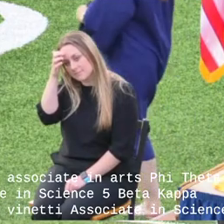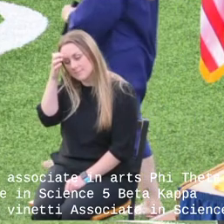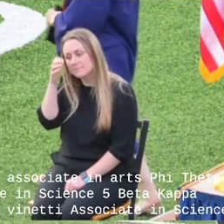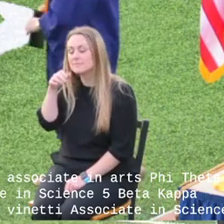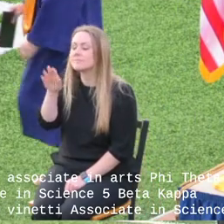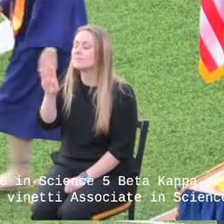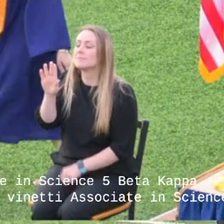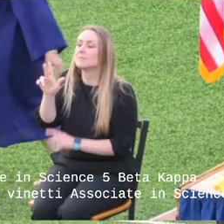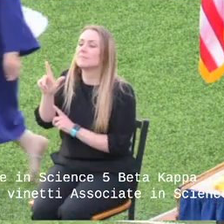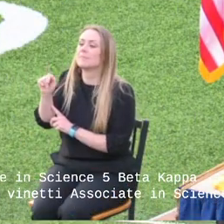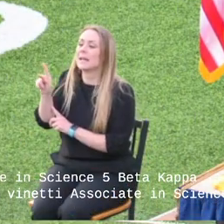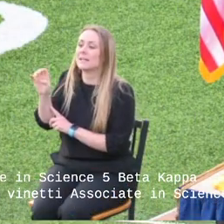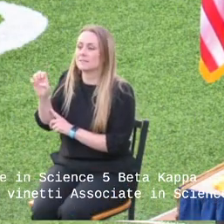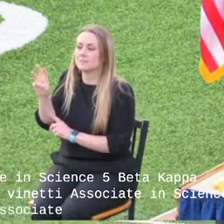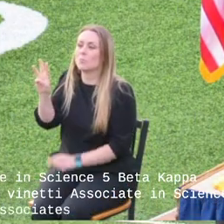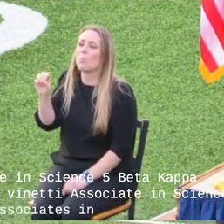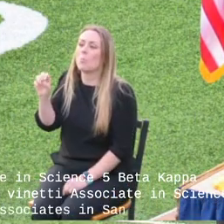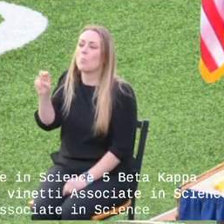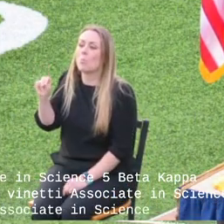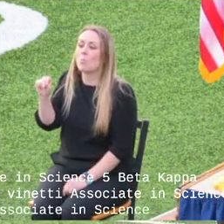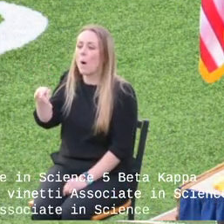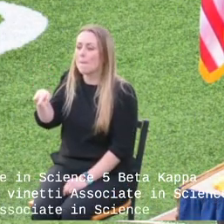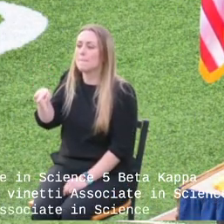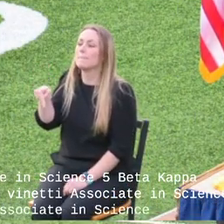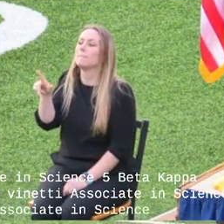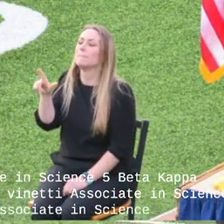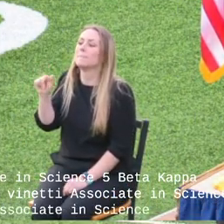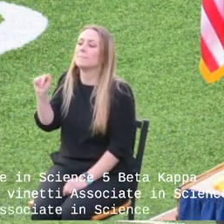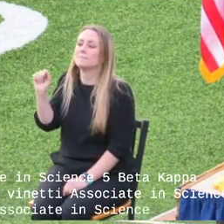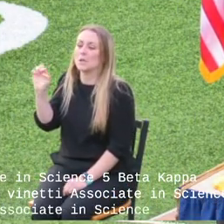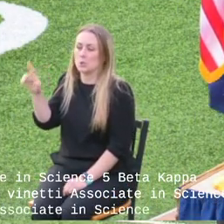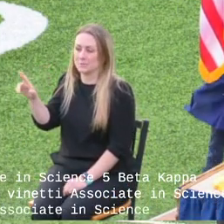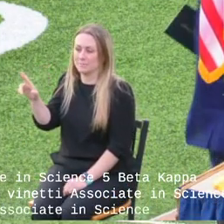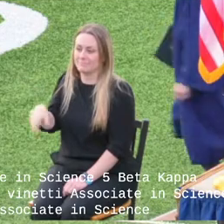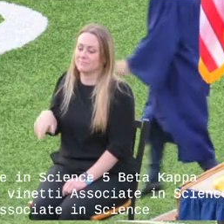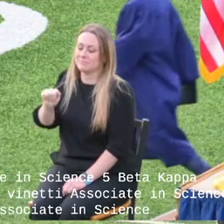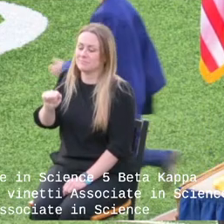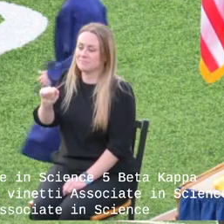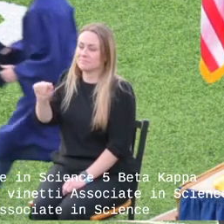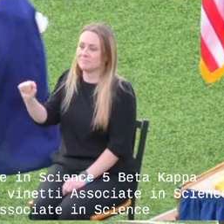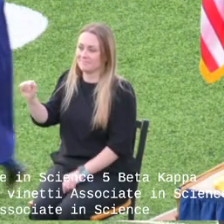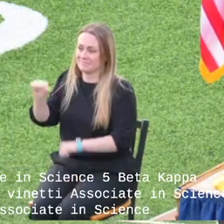Blake Wampler, Associate in Science. Yeah, Blake!